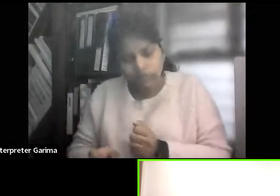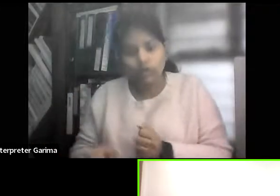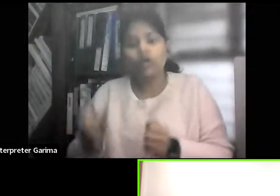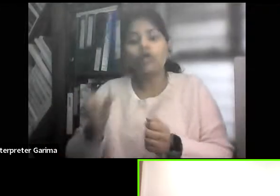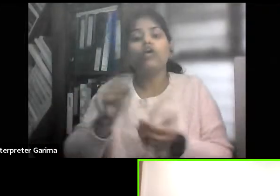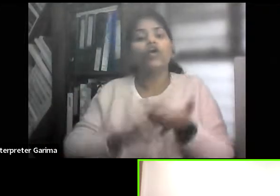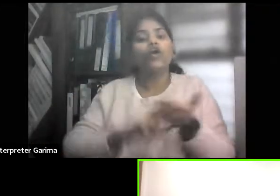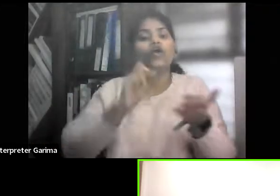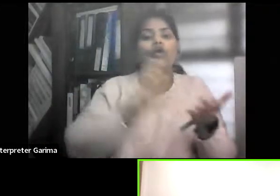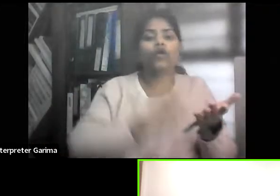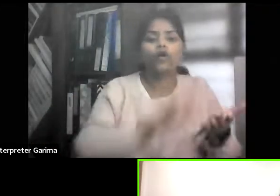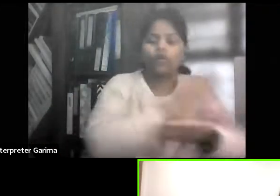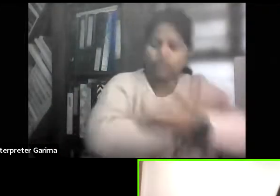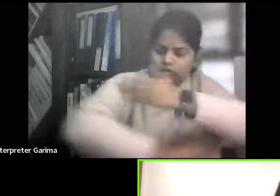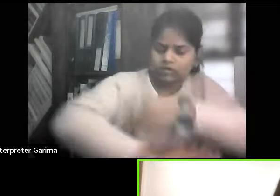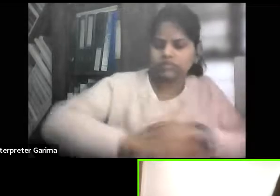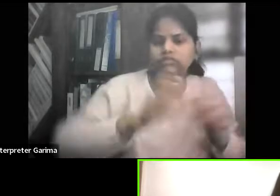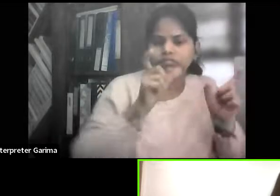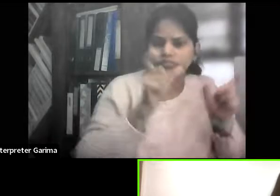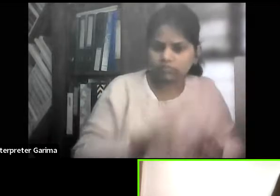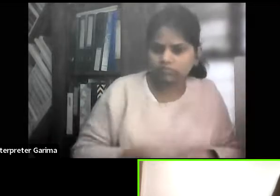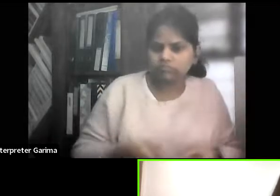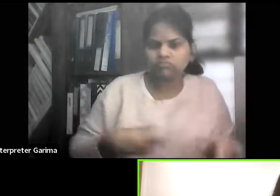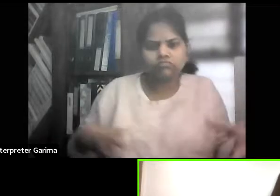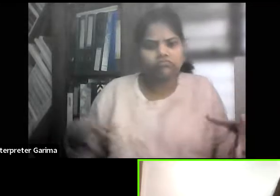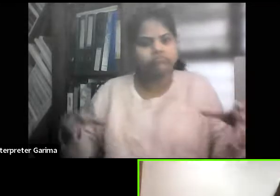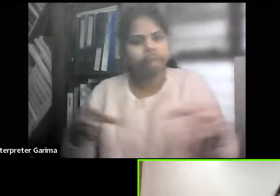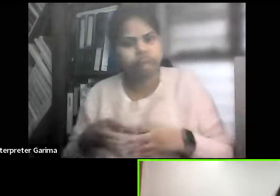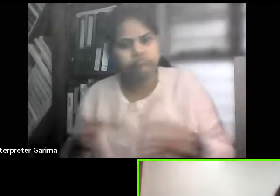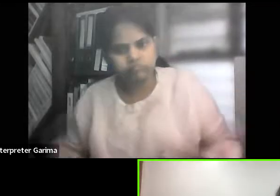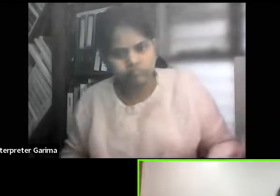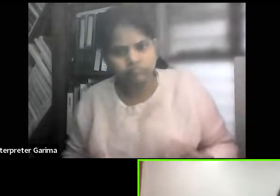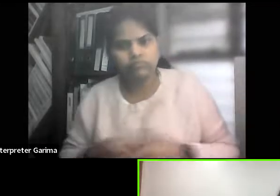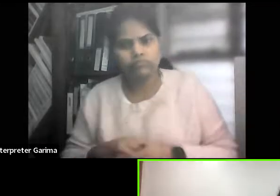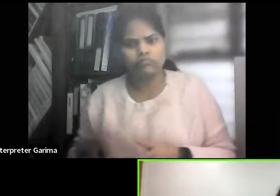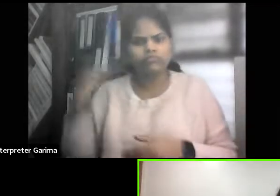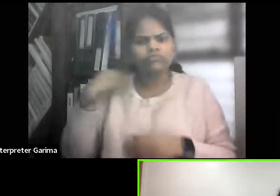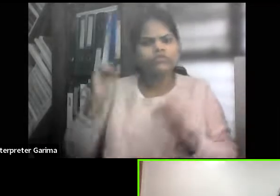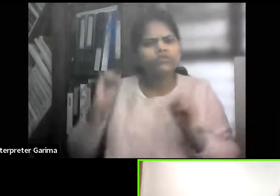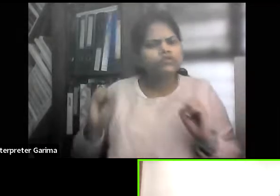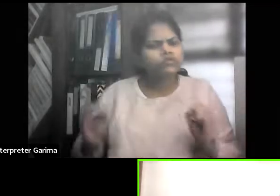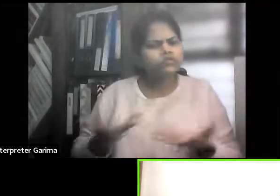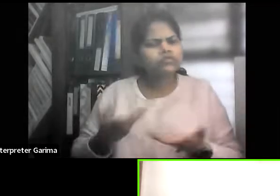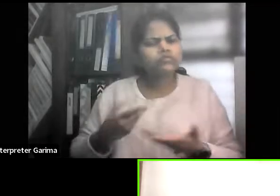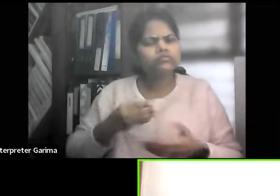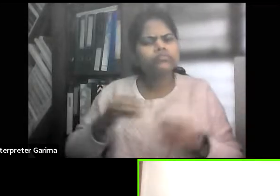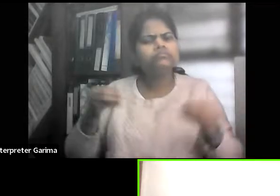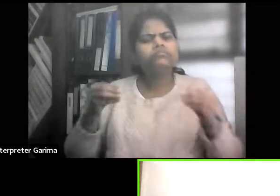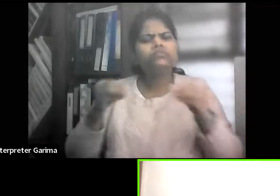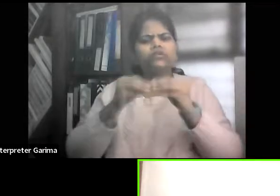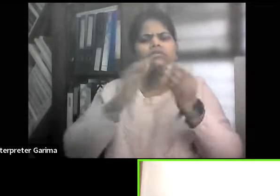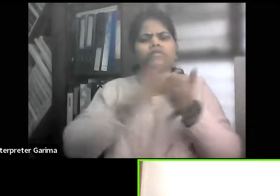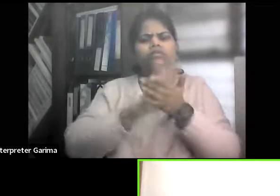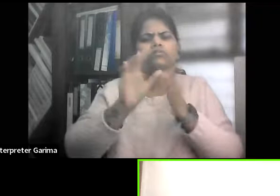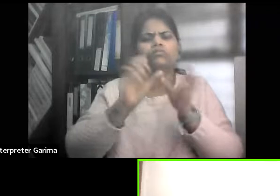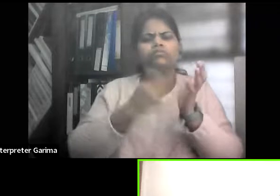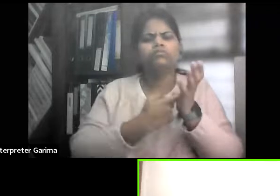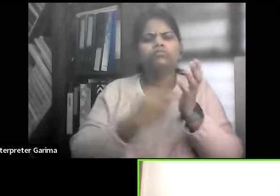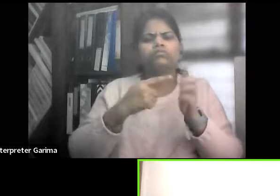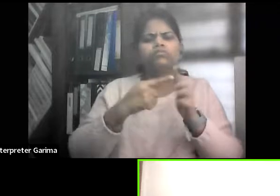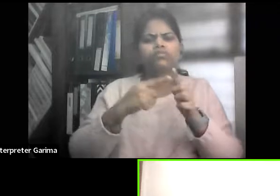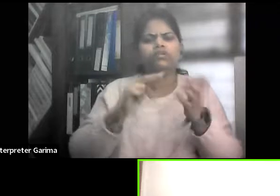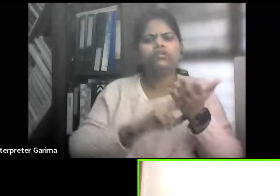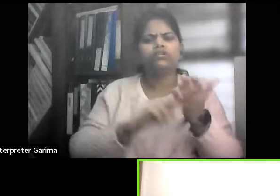himself a trained Kathak dancer, Nagaraj took recourse to his earlier training in Bharatanatyam, as he realized that one of the integral characteristics